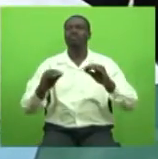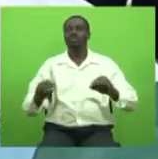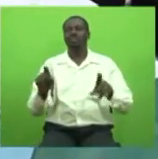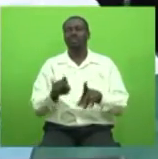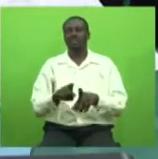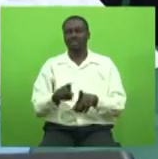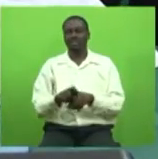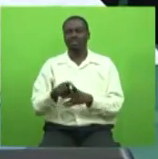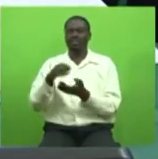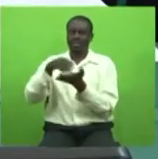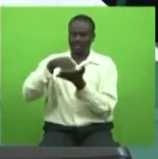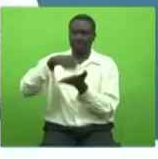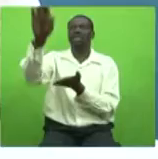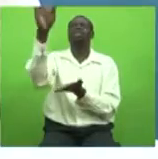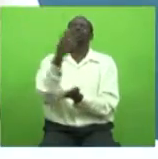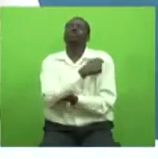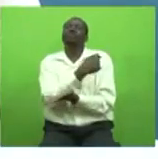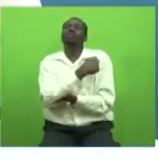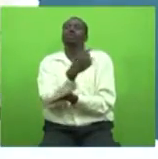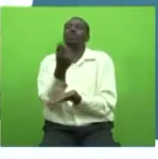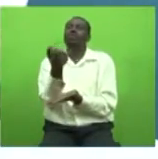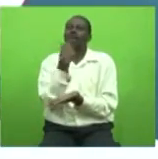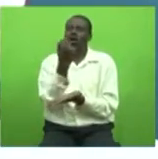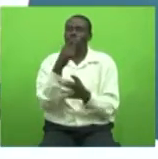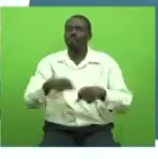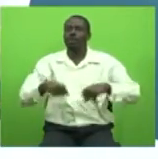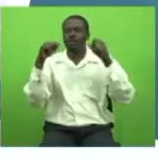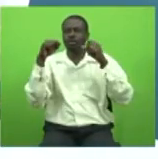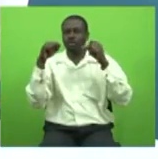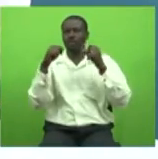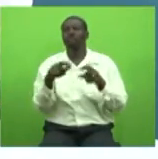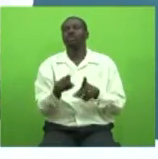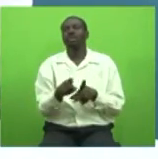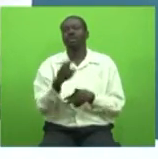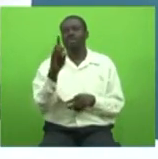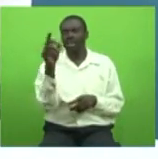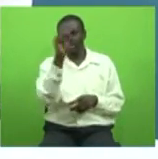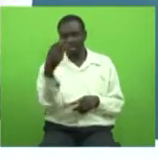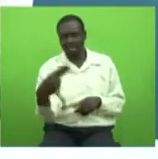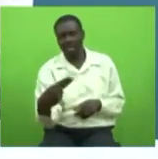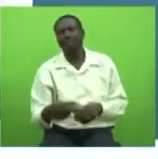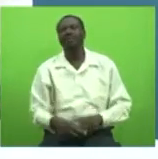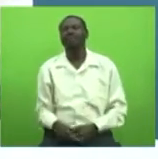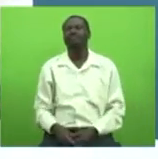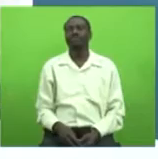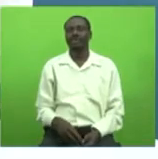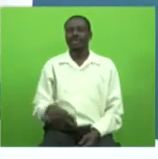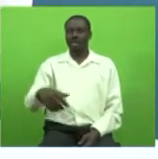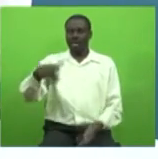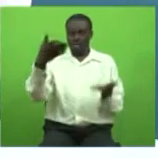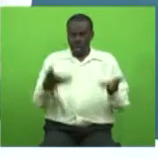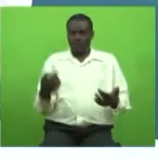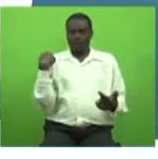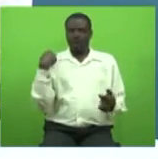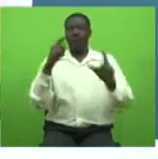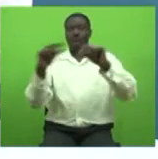the DHIS. So after we have filled the PRC form, we have taken history from the patient,